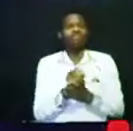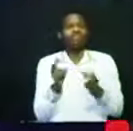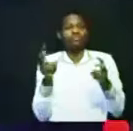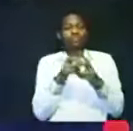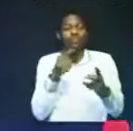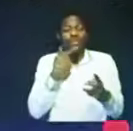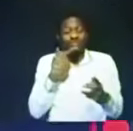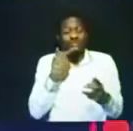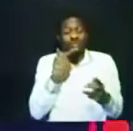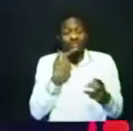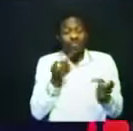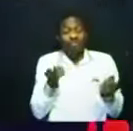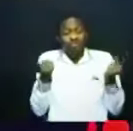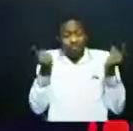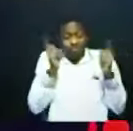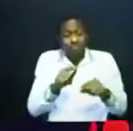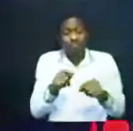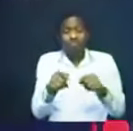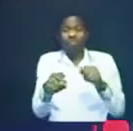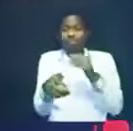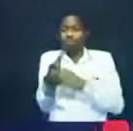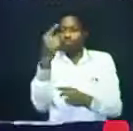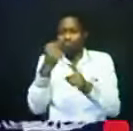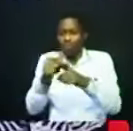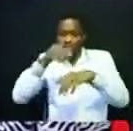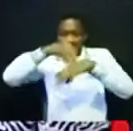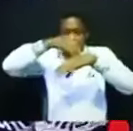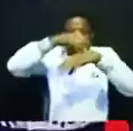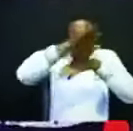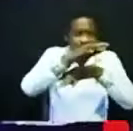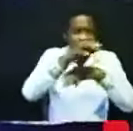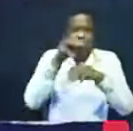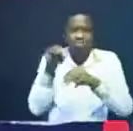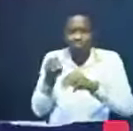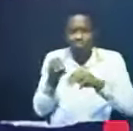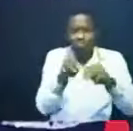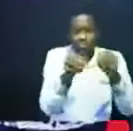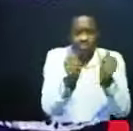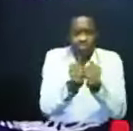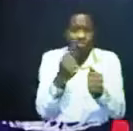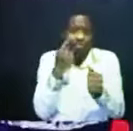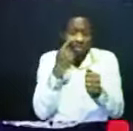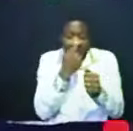sent, it goes with an eye.